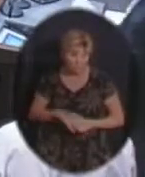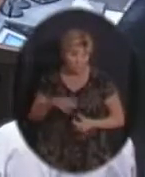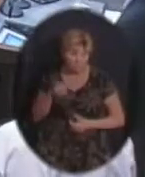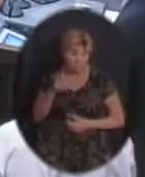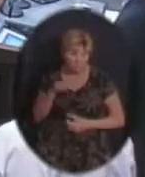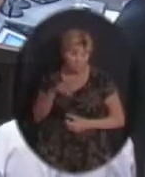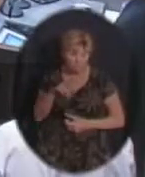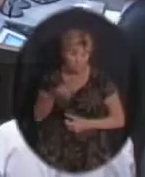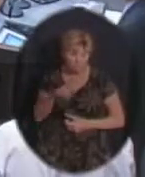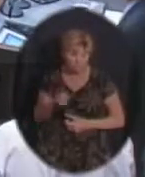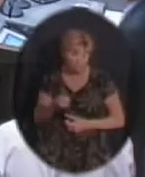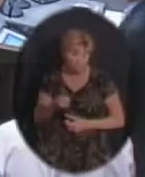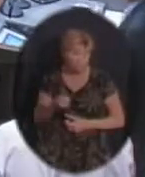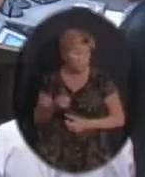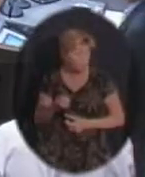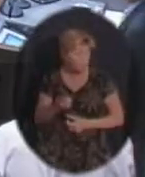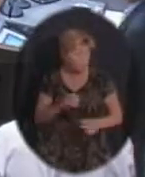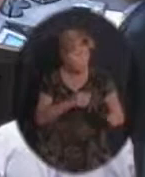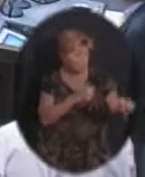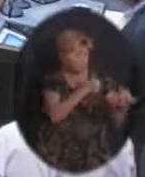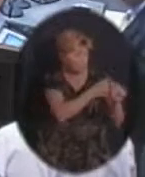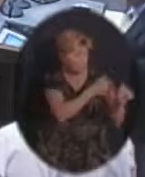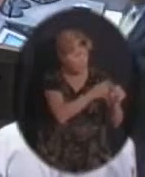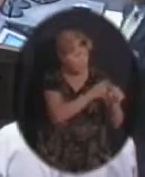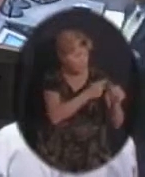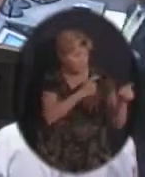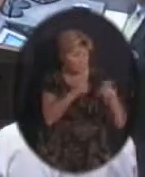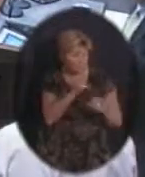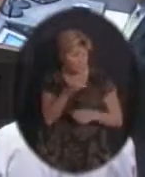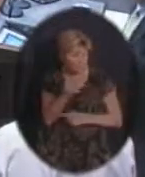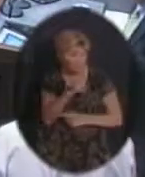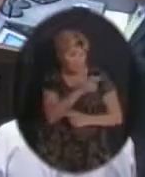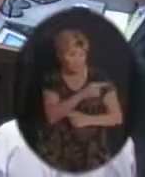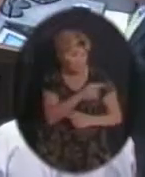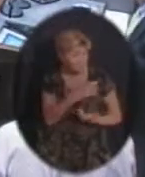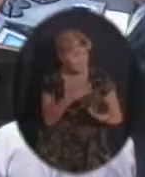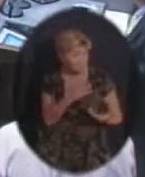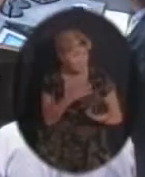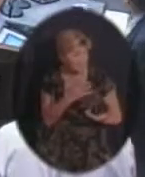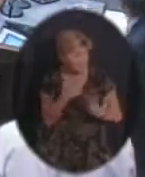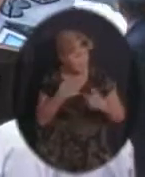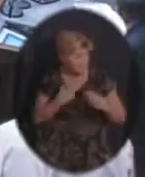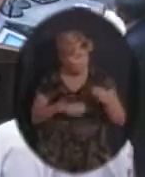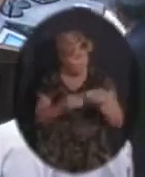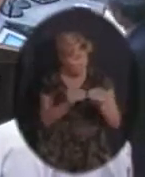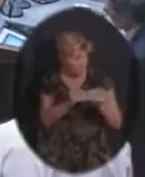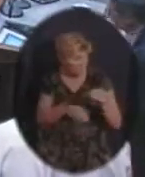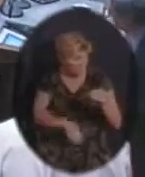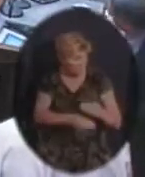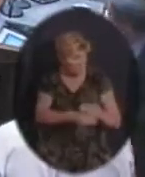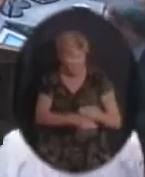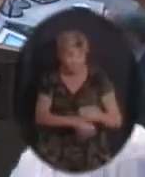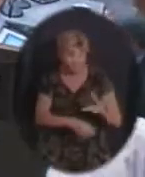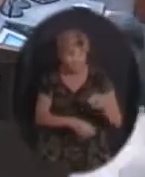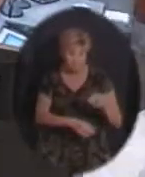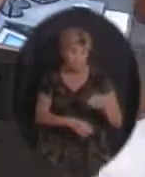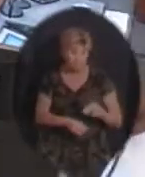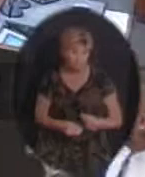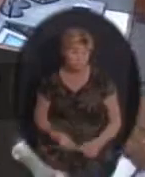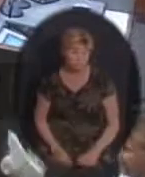Hastert is the one that actually handles it, so I kind of stole his thunder. Do you have anything else? Okay. Thanks a lot, Bob. Appreciate it.